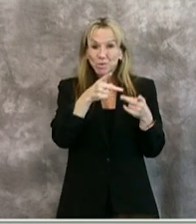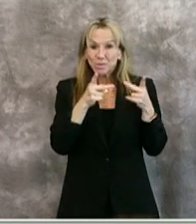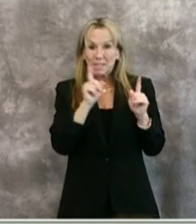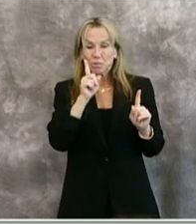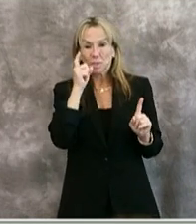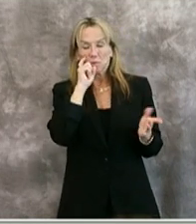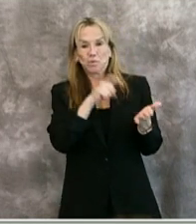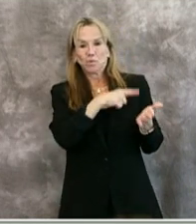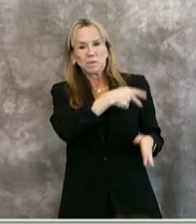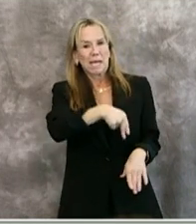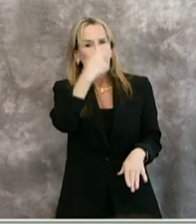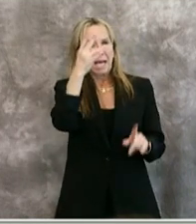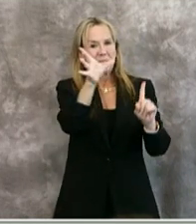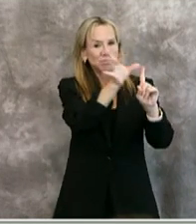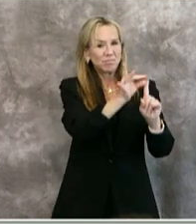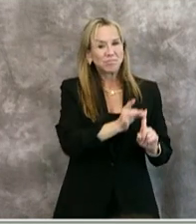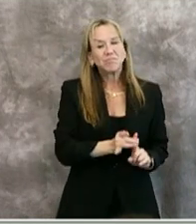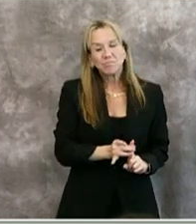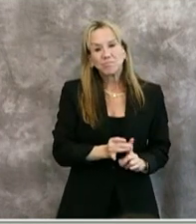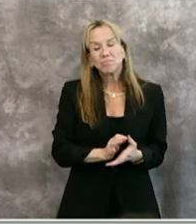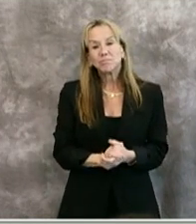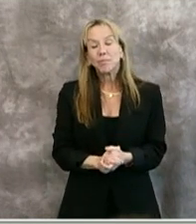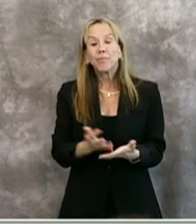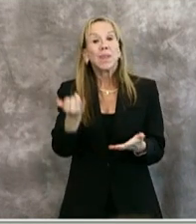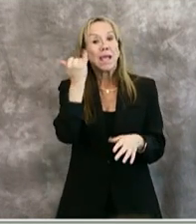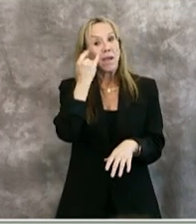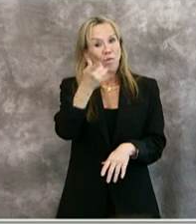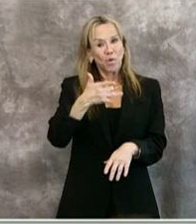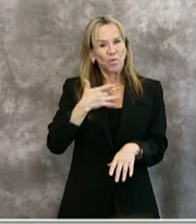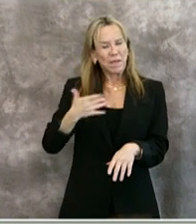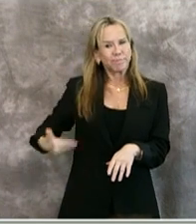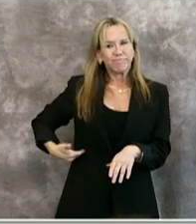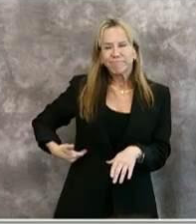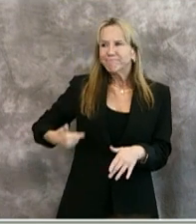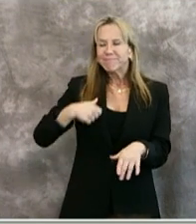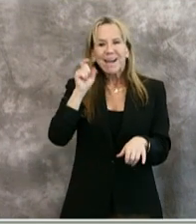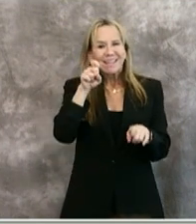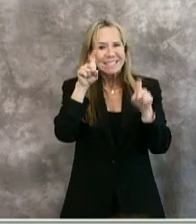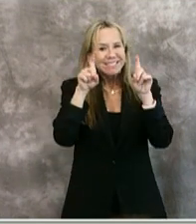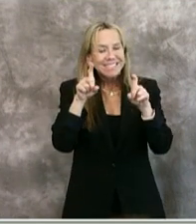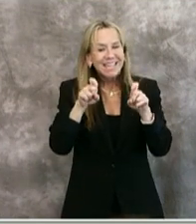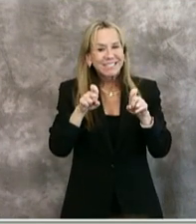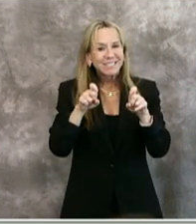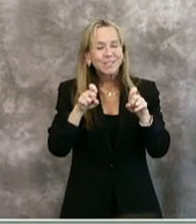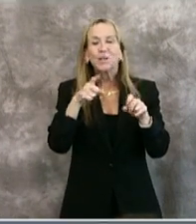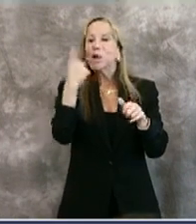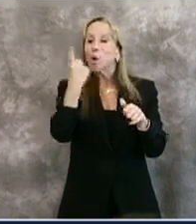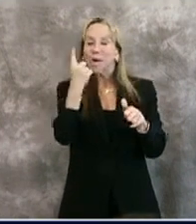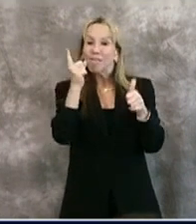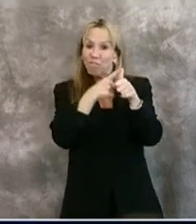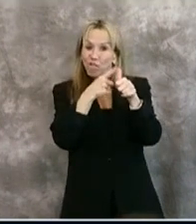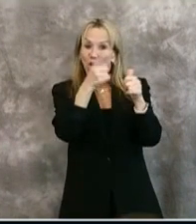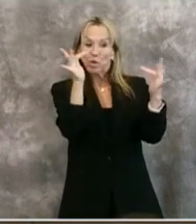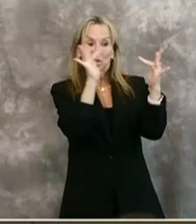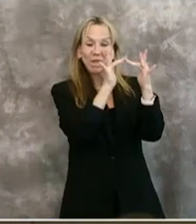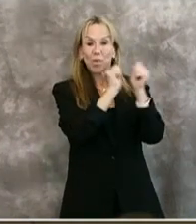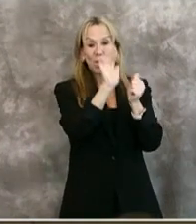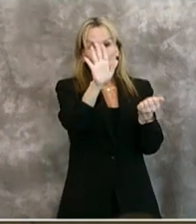high. If you think you need a test, as we always said, first and always check with your medical